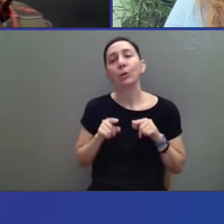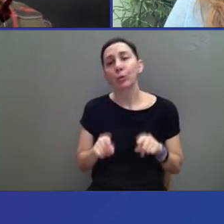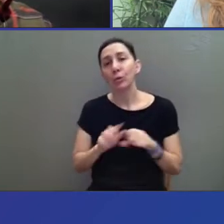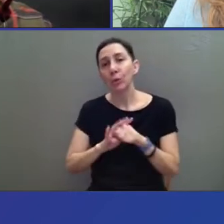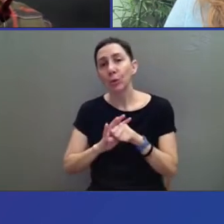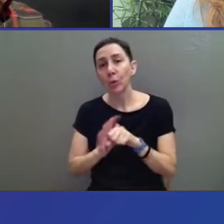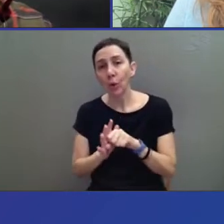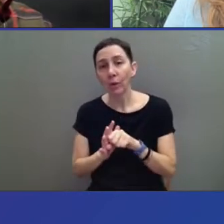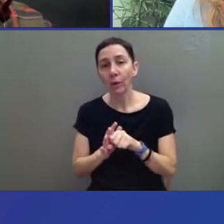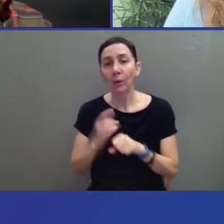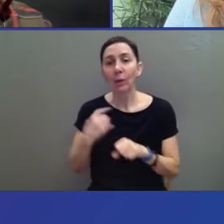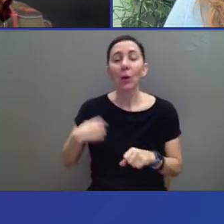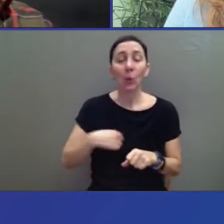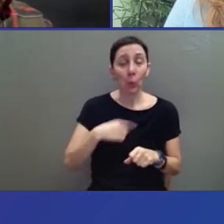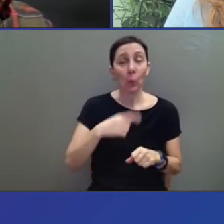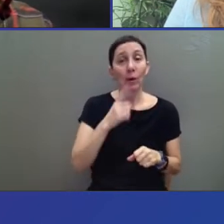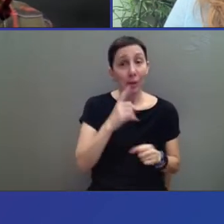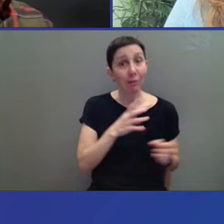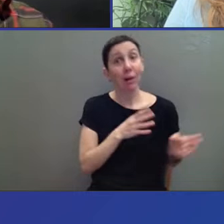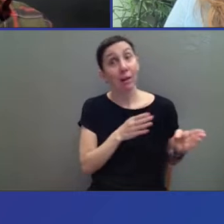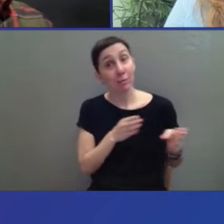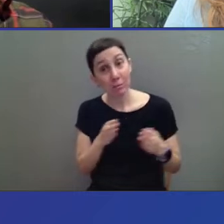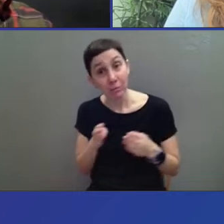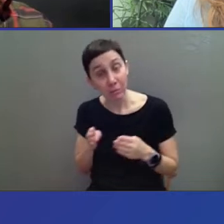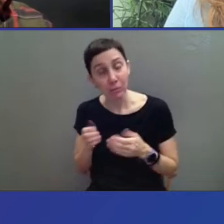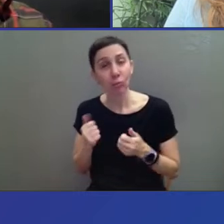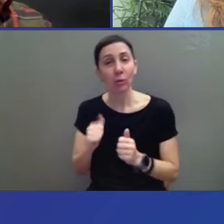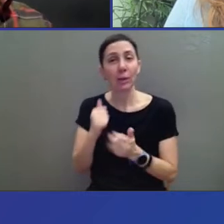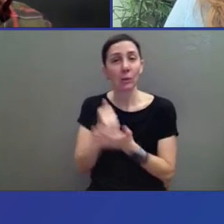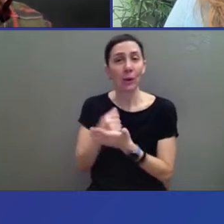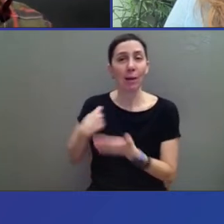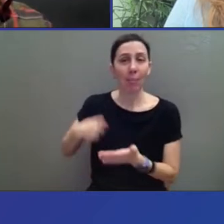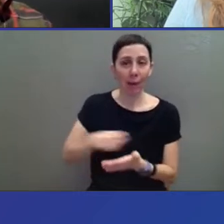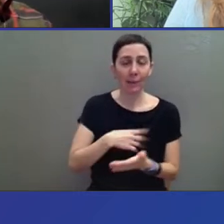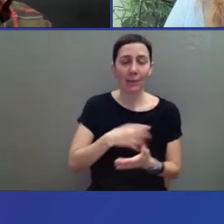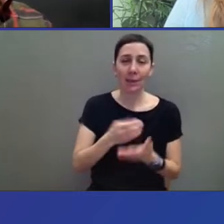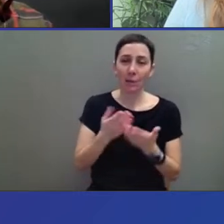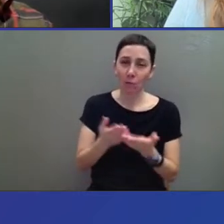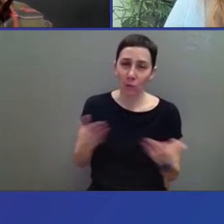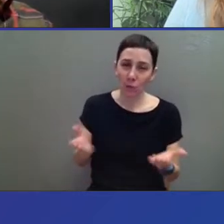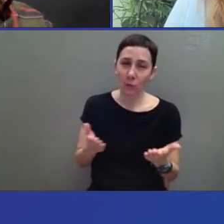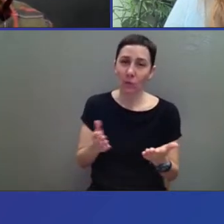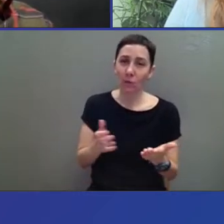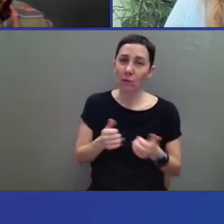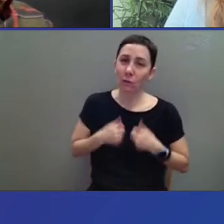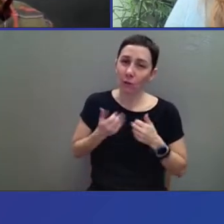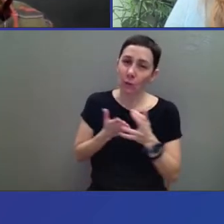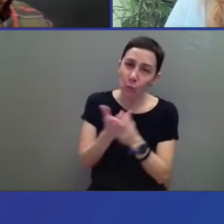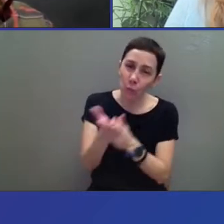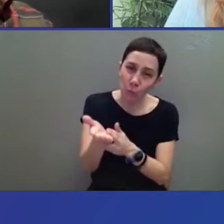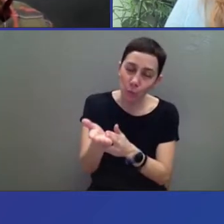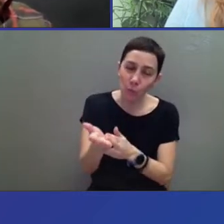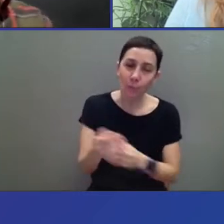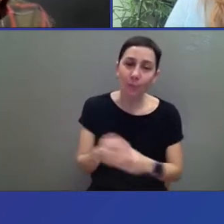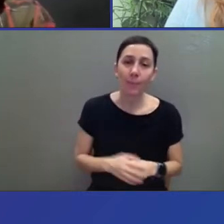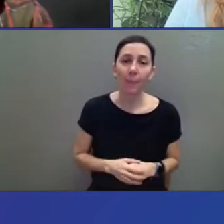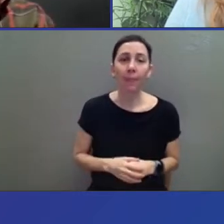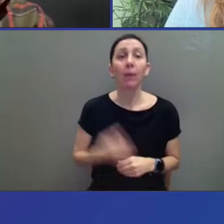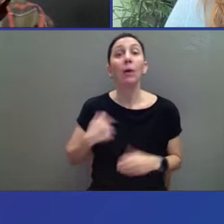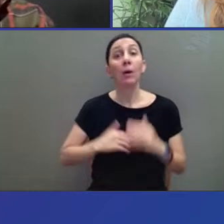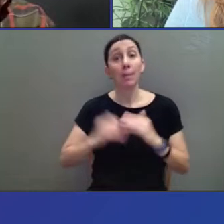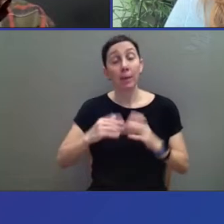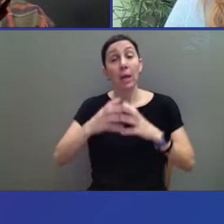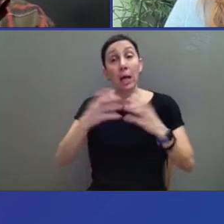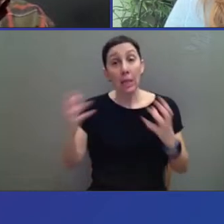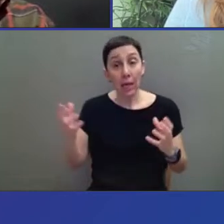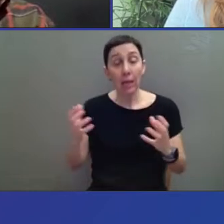we leaned into those resources to try to help us and our community get through. We did a lot of coalition building during